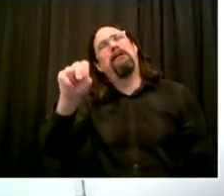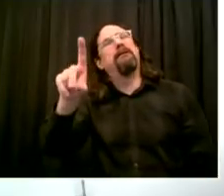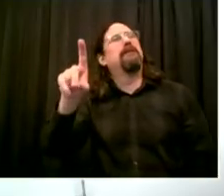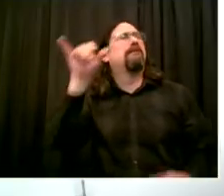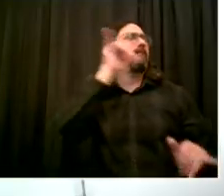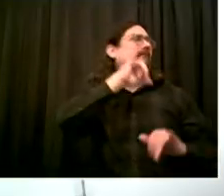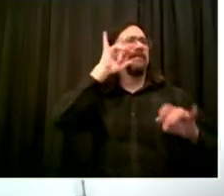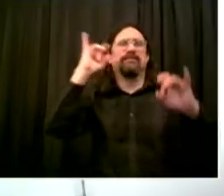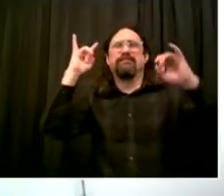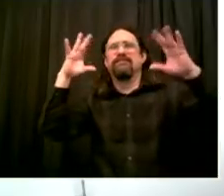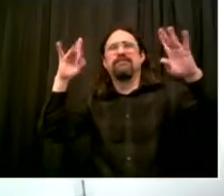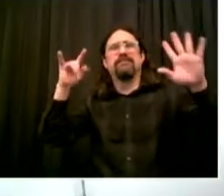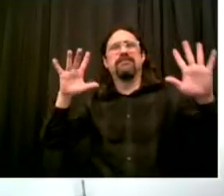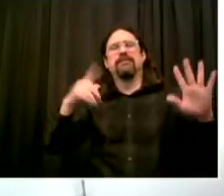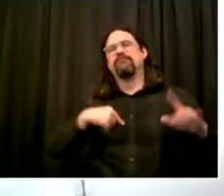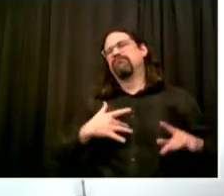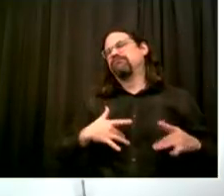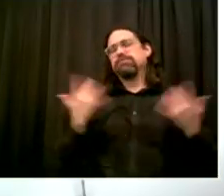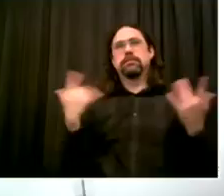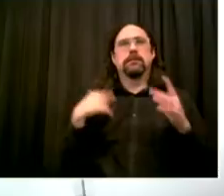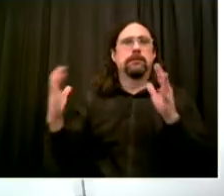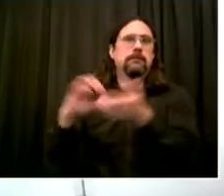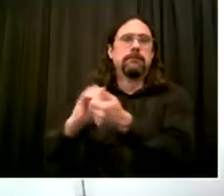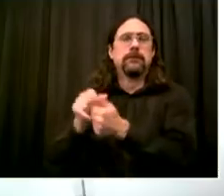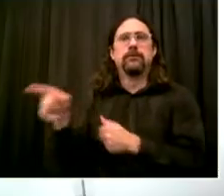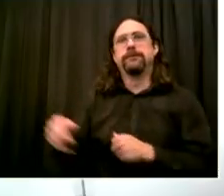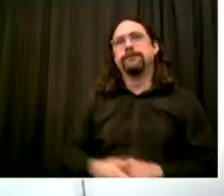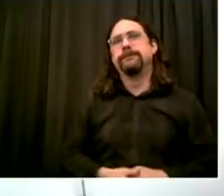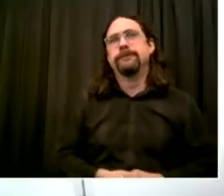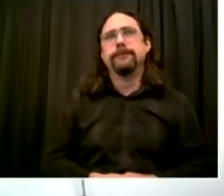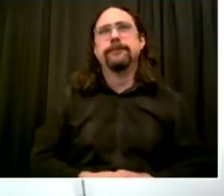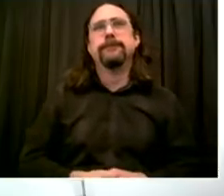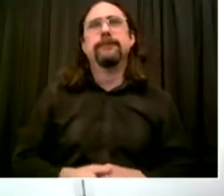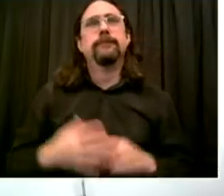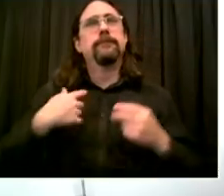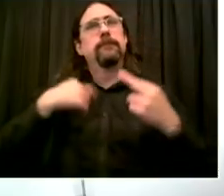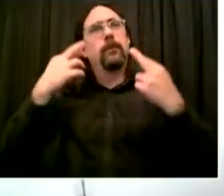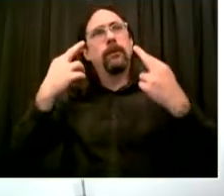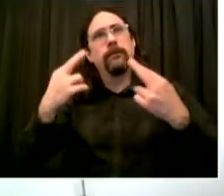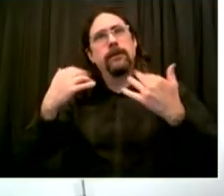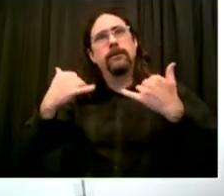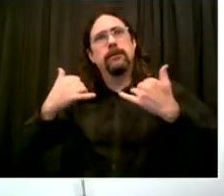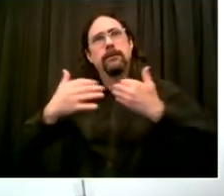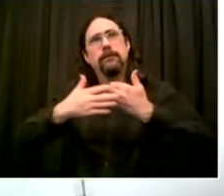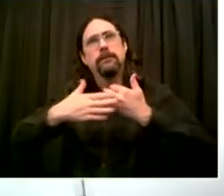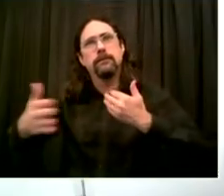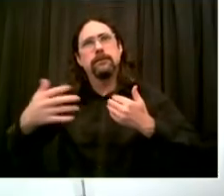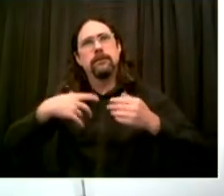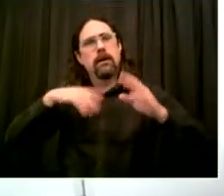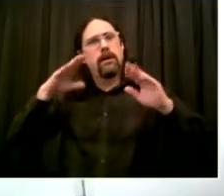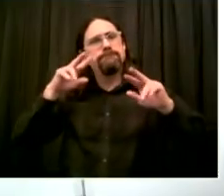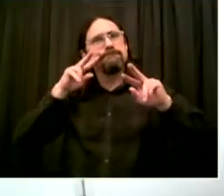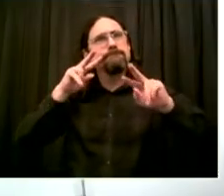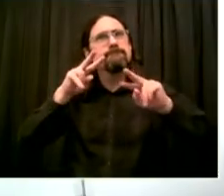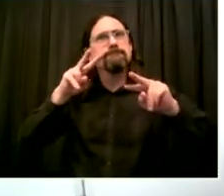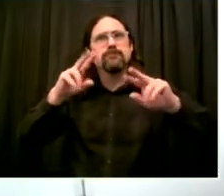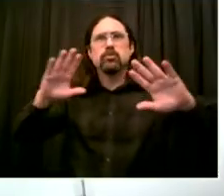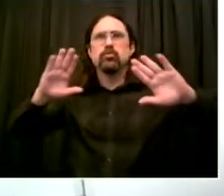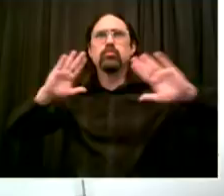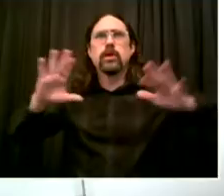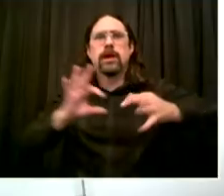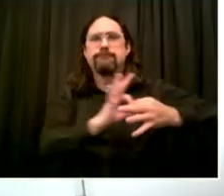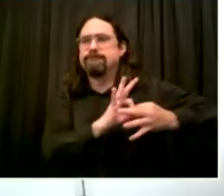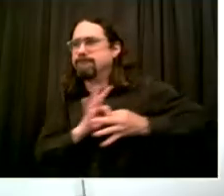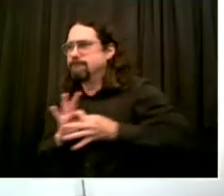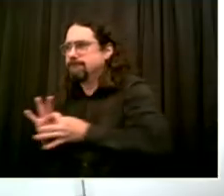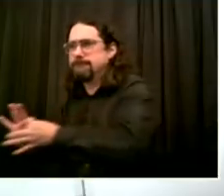I hope that this is the beginning of really, really ingrained and entrenched help for this amazing system that, as the mayor says, puts